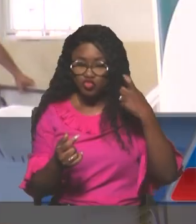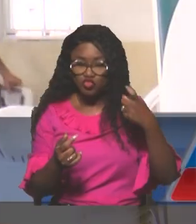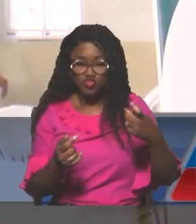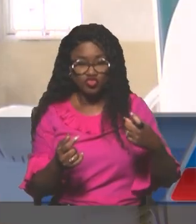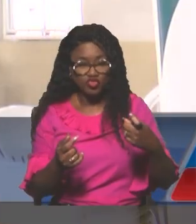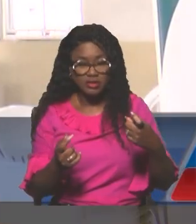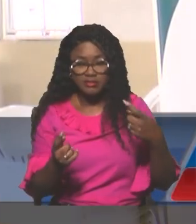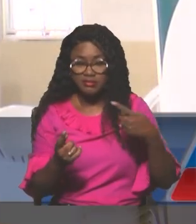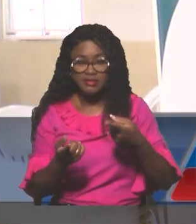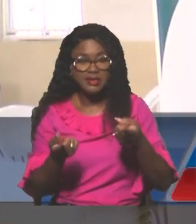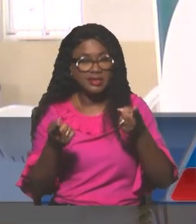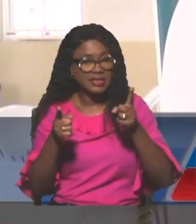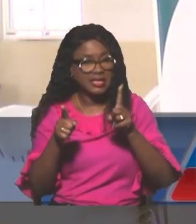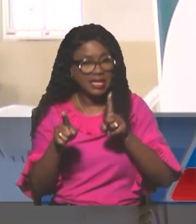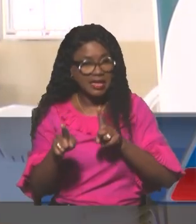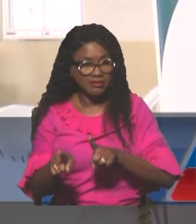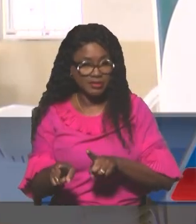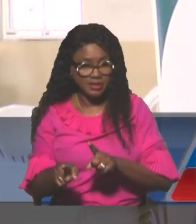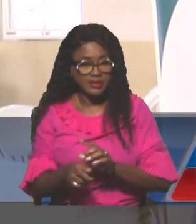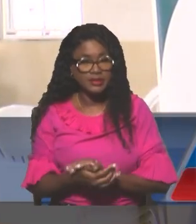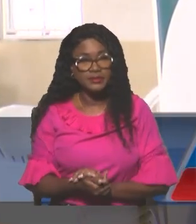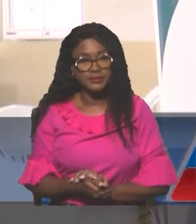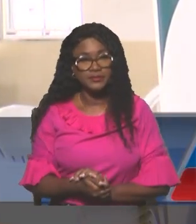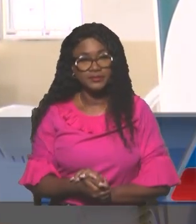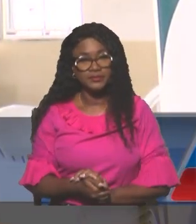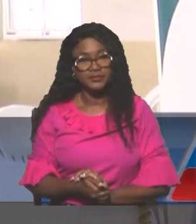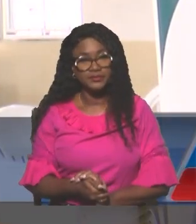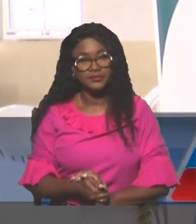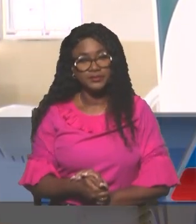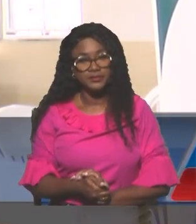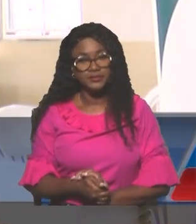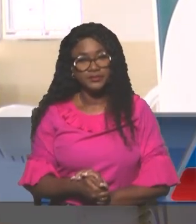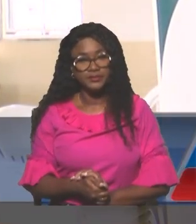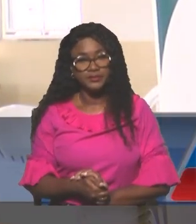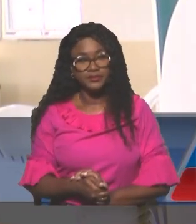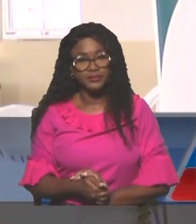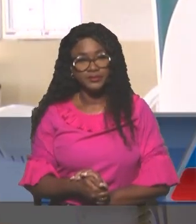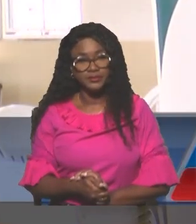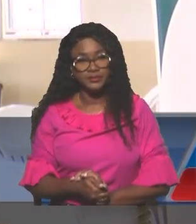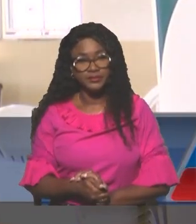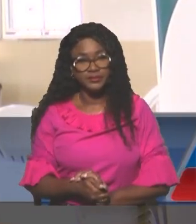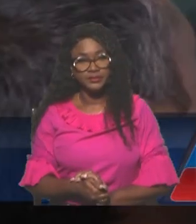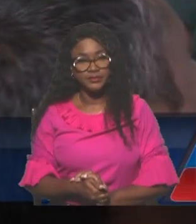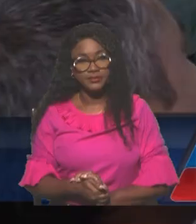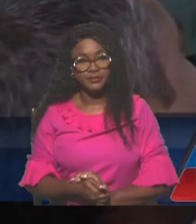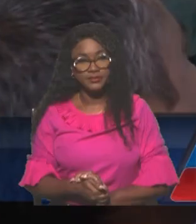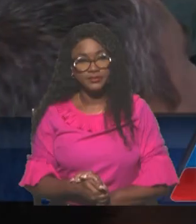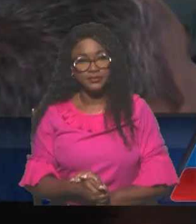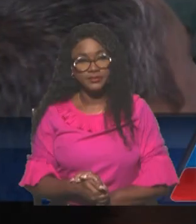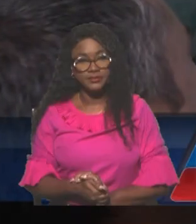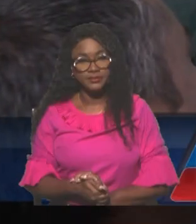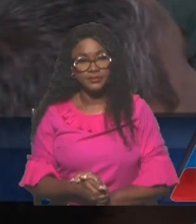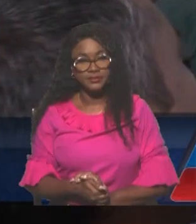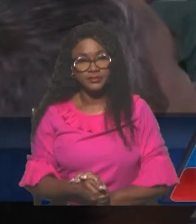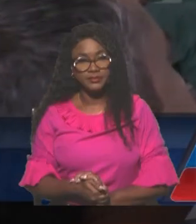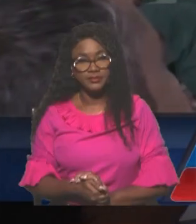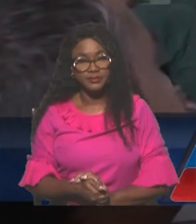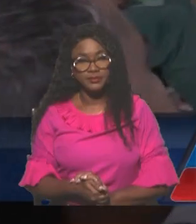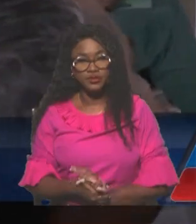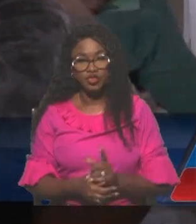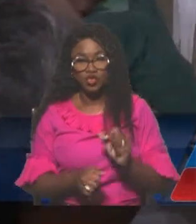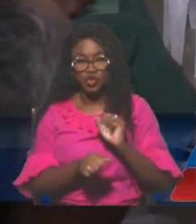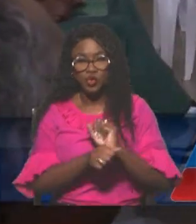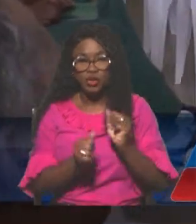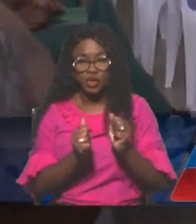of the institute that was formed as a consequence of that is being rolled out. MarVista, in collaboration